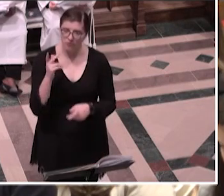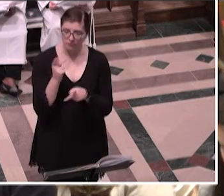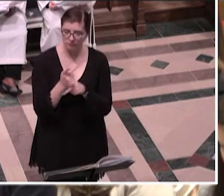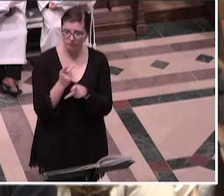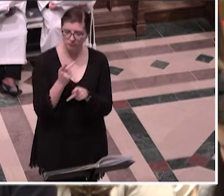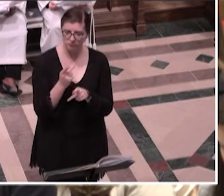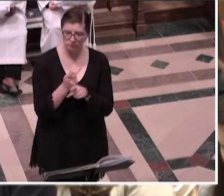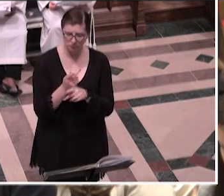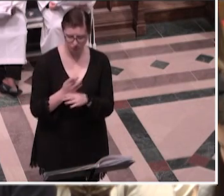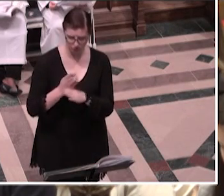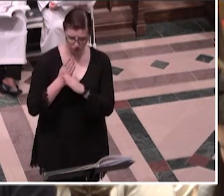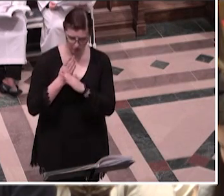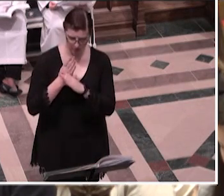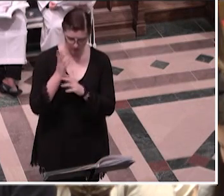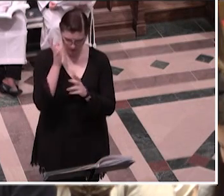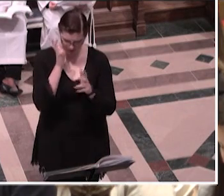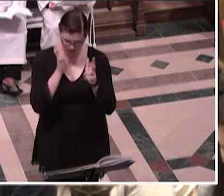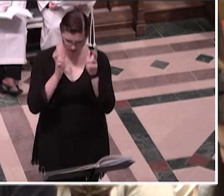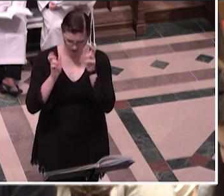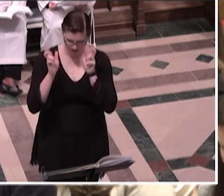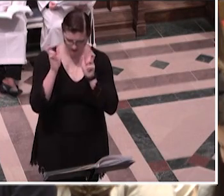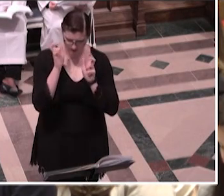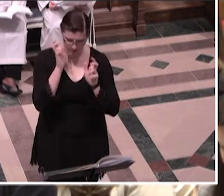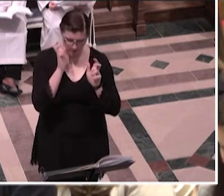Preserve you from all evil.